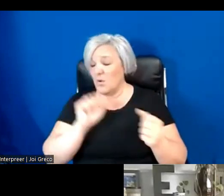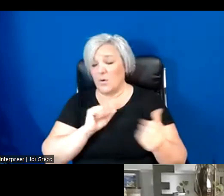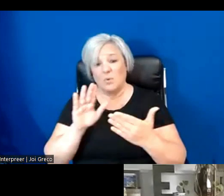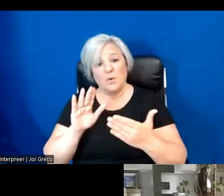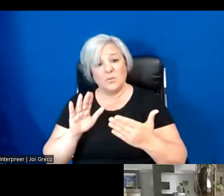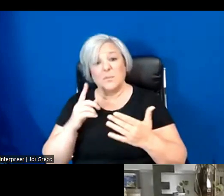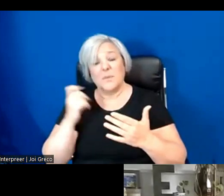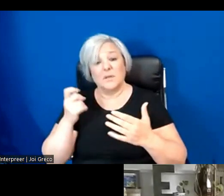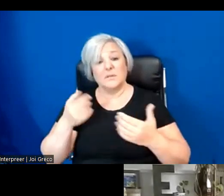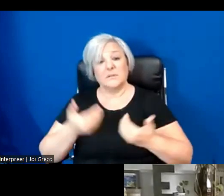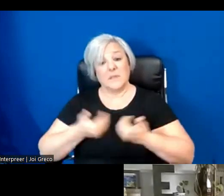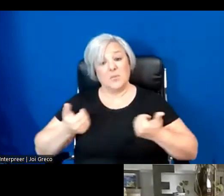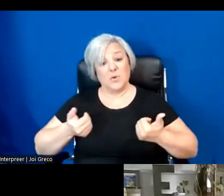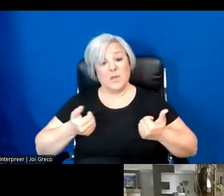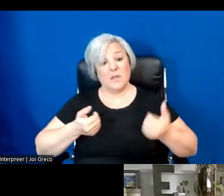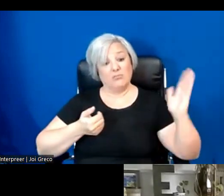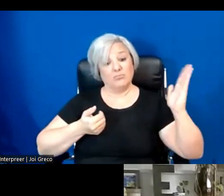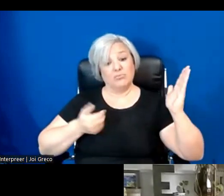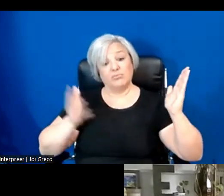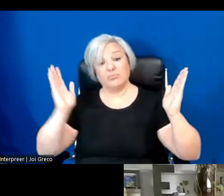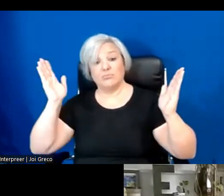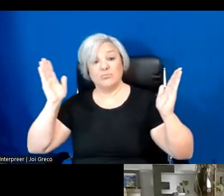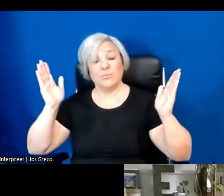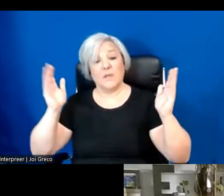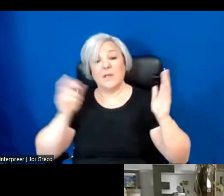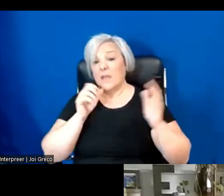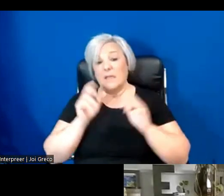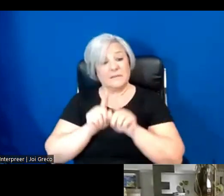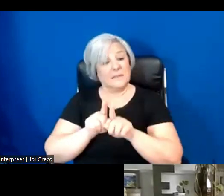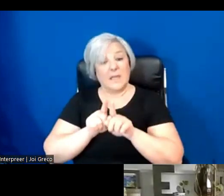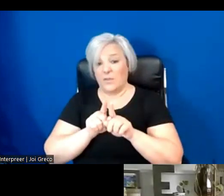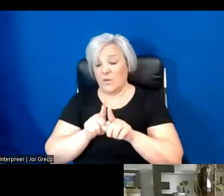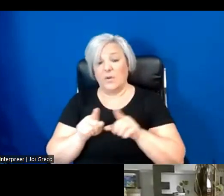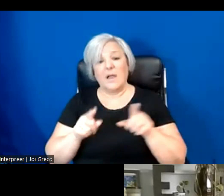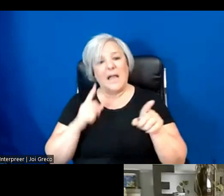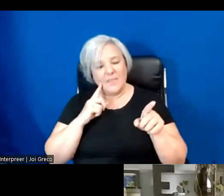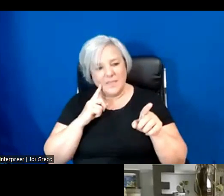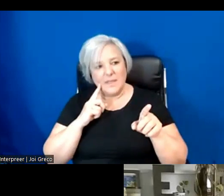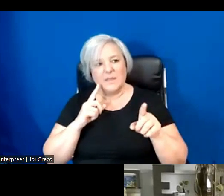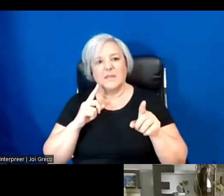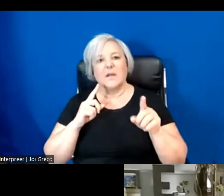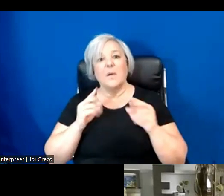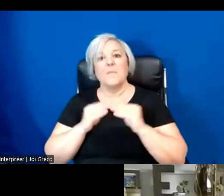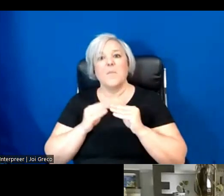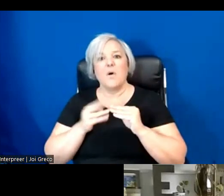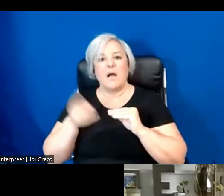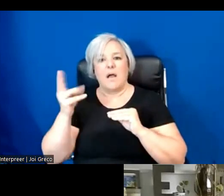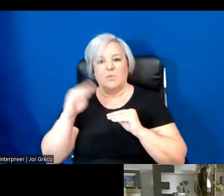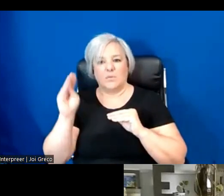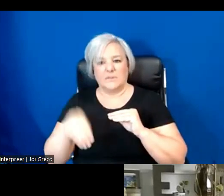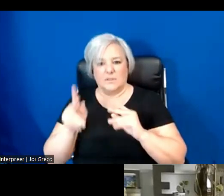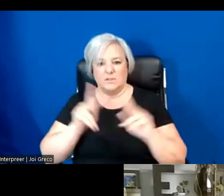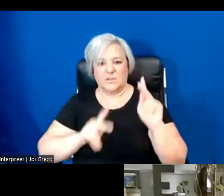because between the two of us, not necessarily presenting together, I think we hit a much higher percentage of